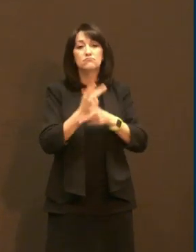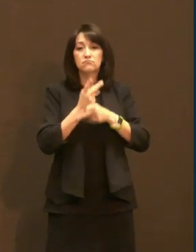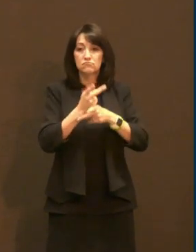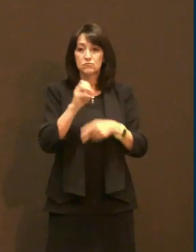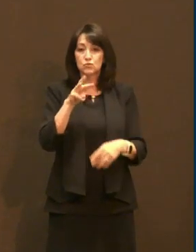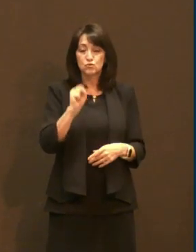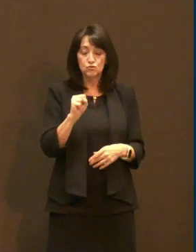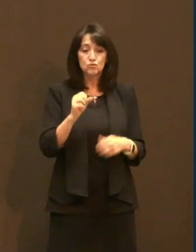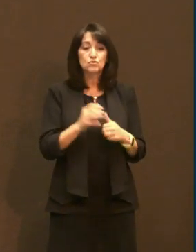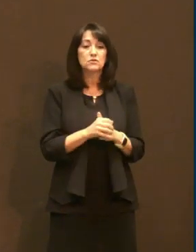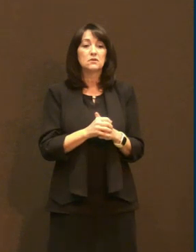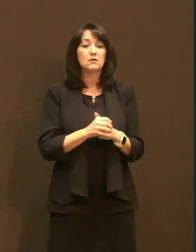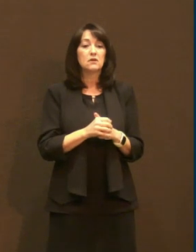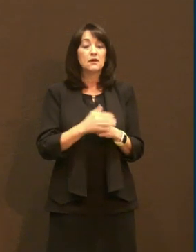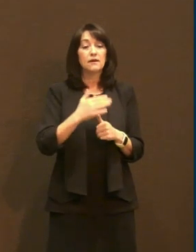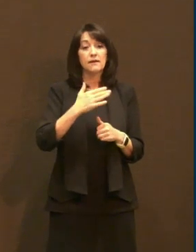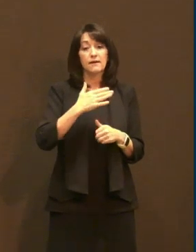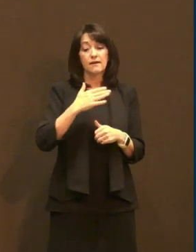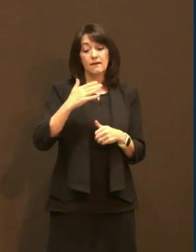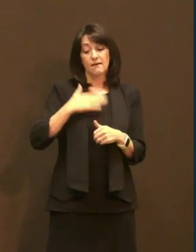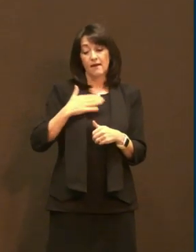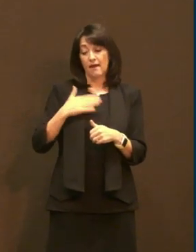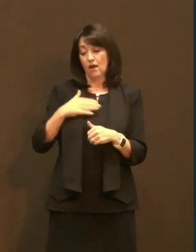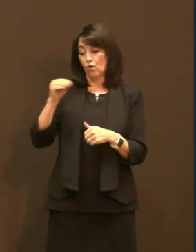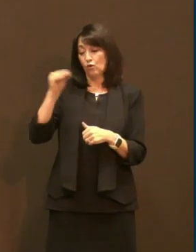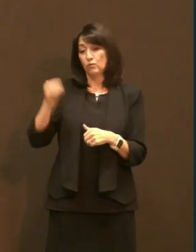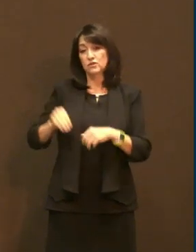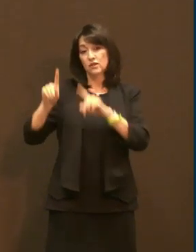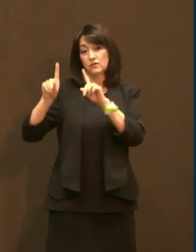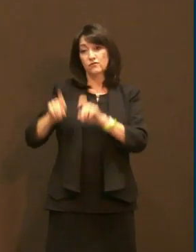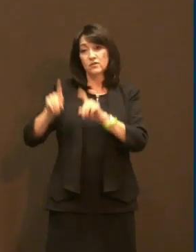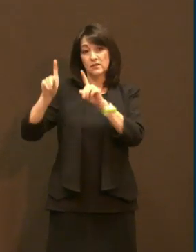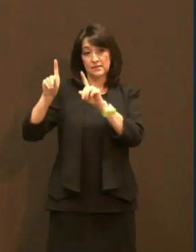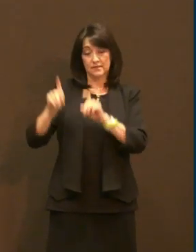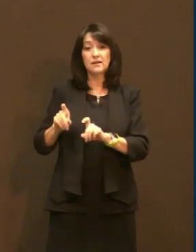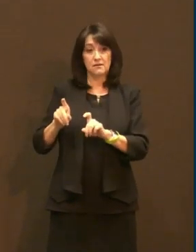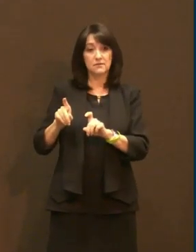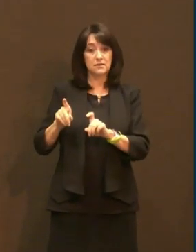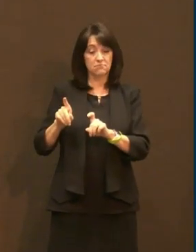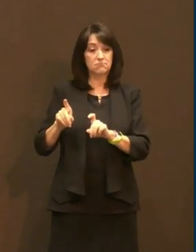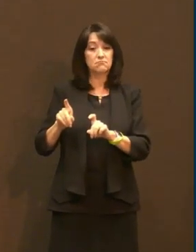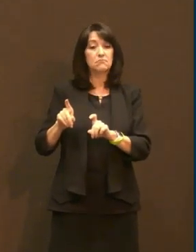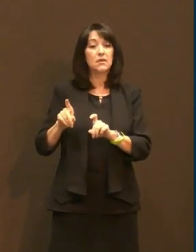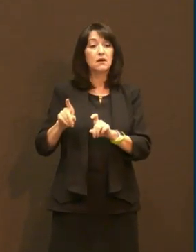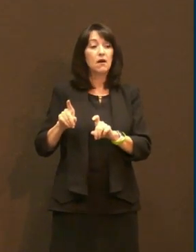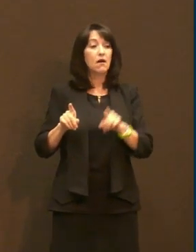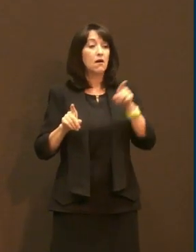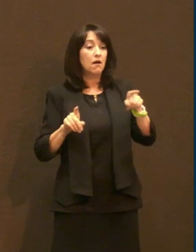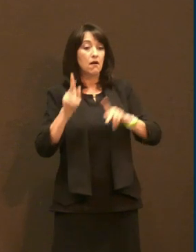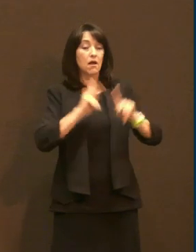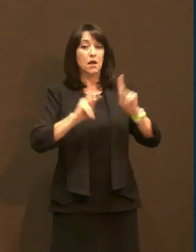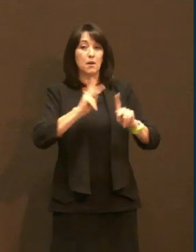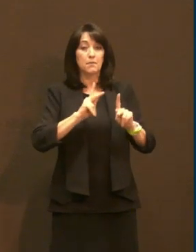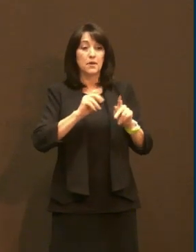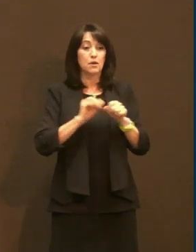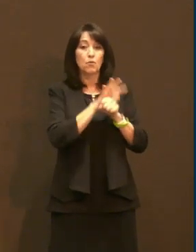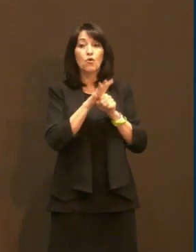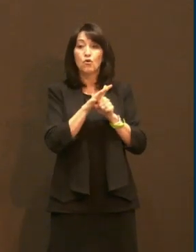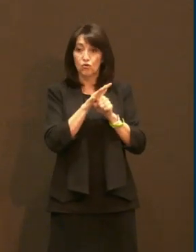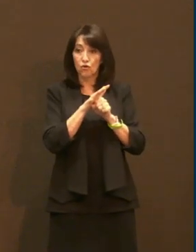cases, as a percentage of the testing we're doing is on a downward trend. That hospitalizations, I think, are probably the